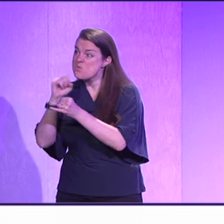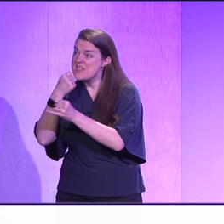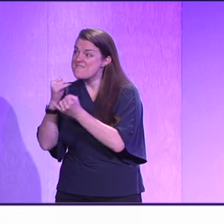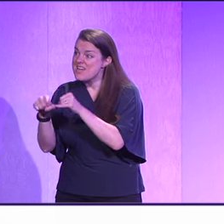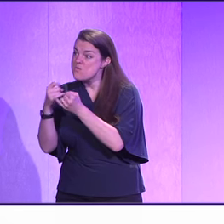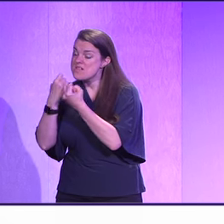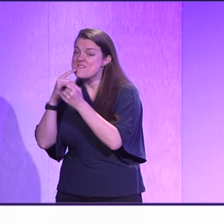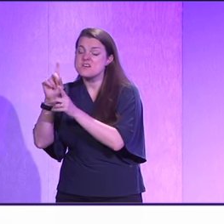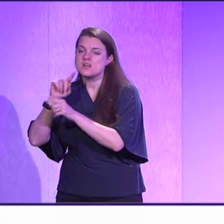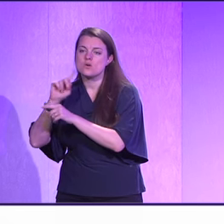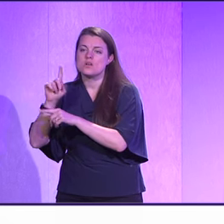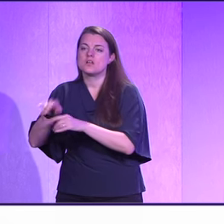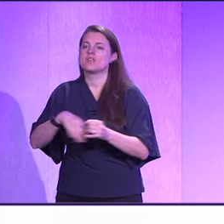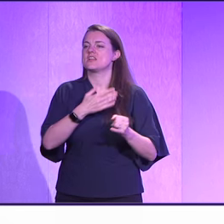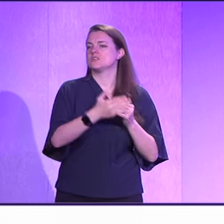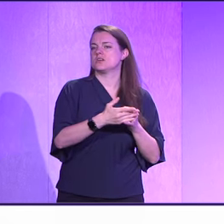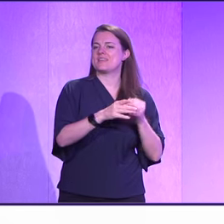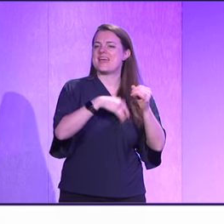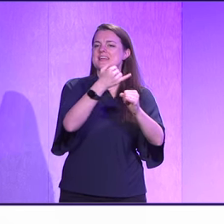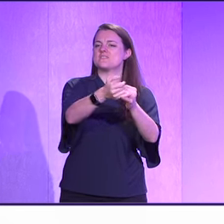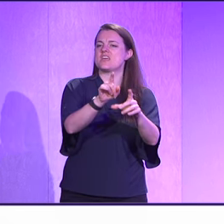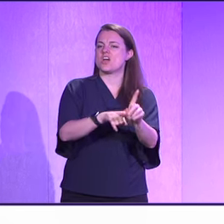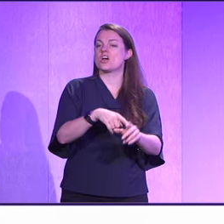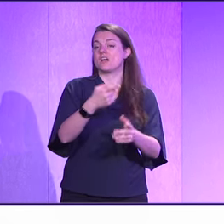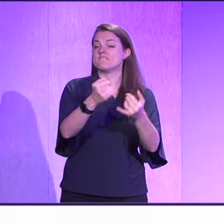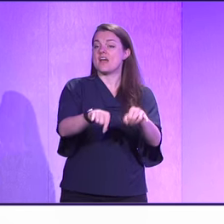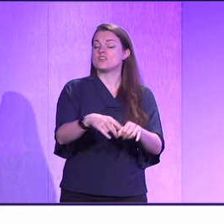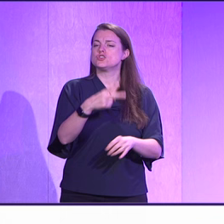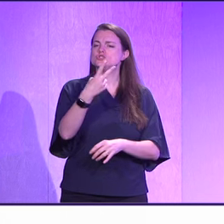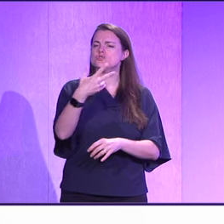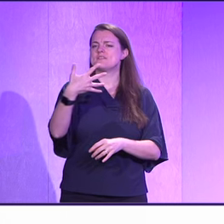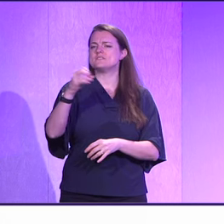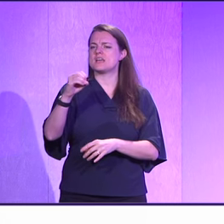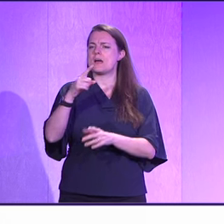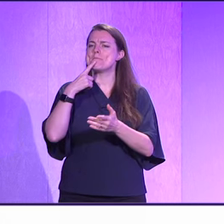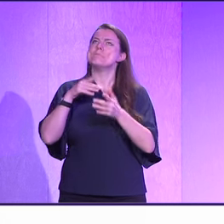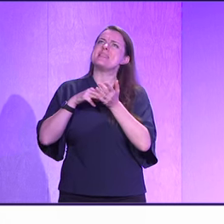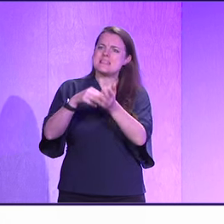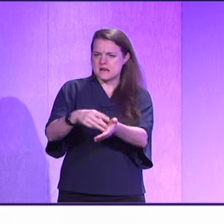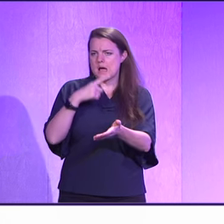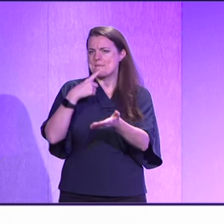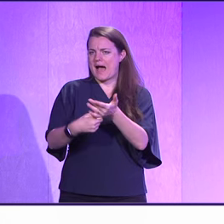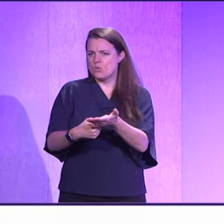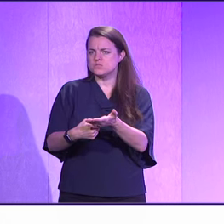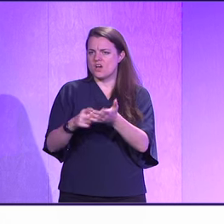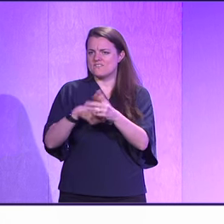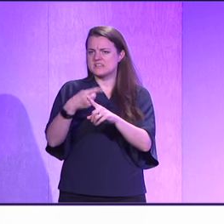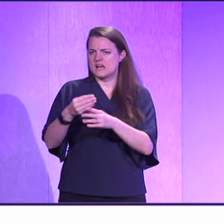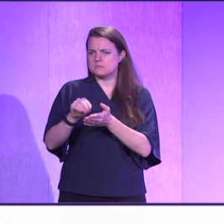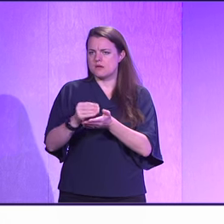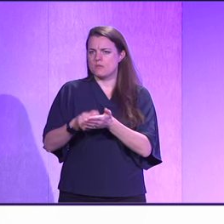at 250 million UK pounds and said, hey, Rob, so you've been saying it's going to fail. You got any ideas about how to fix it?